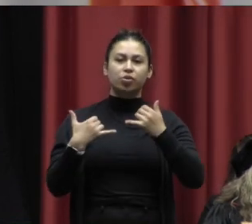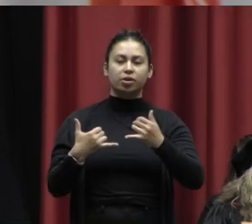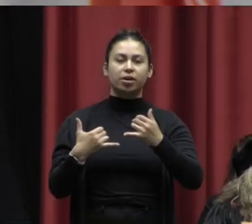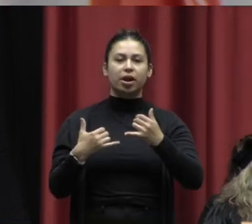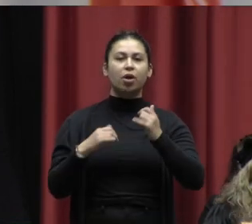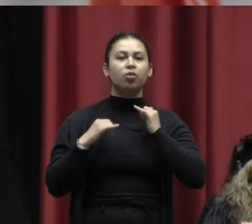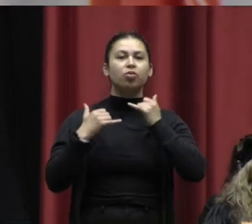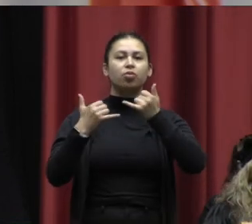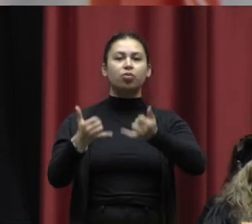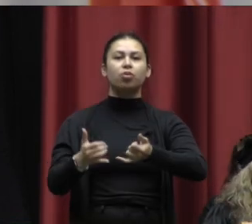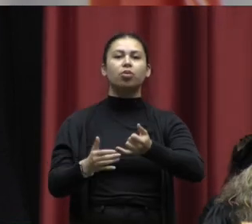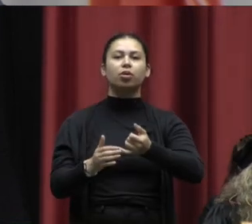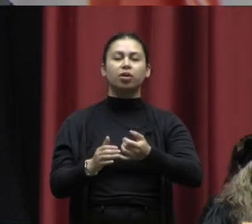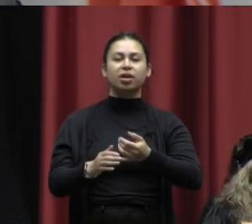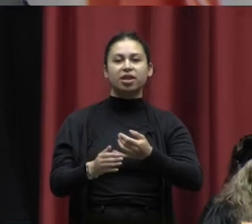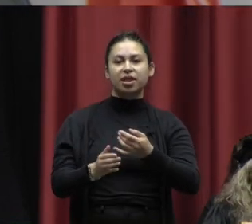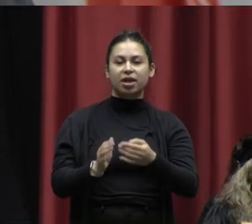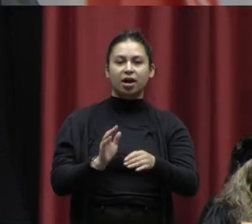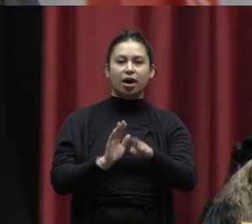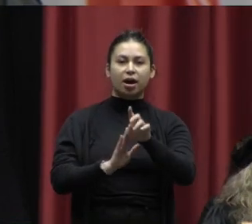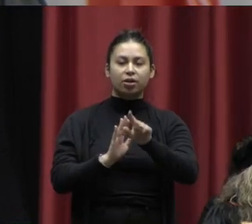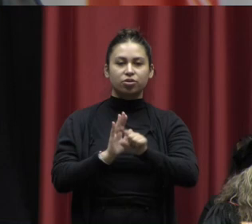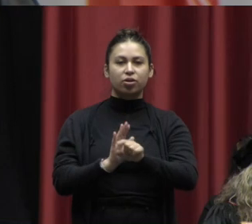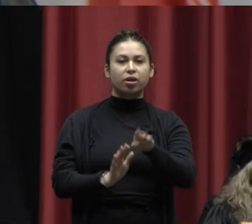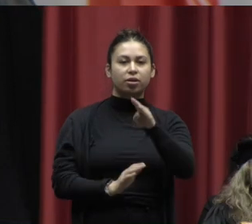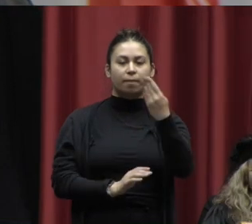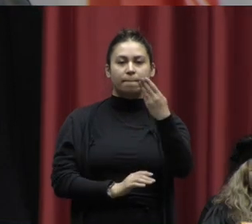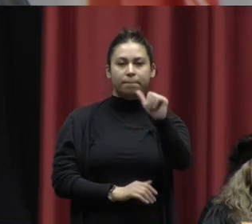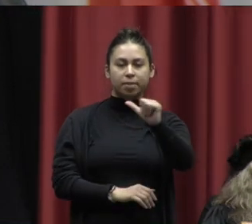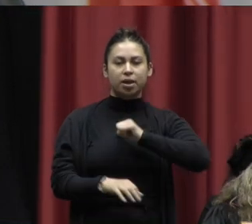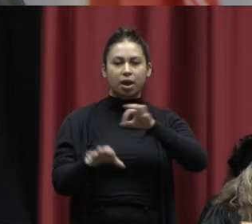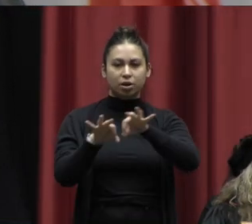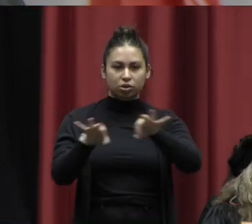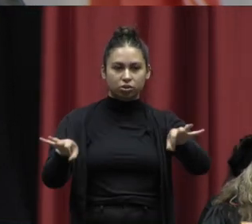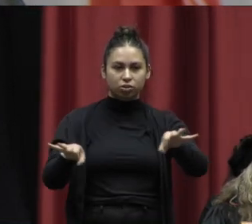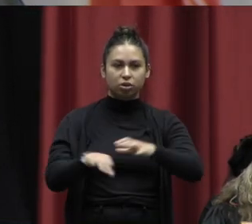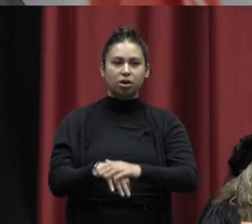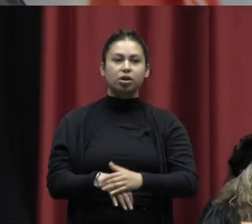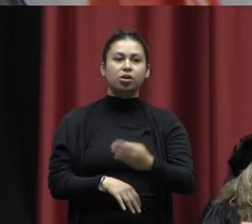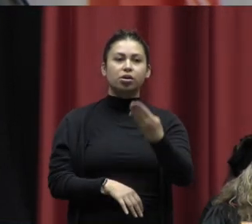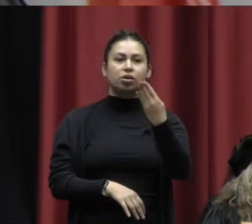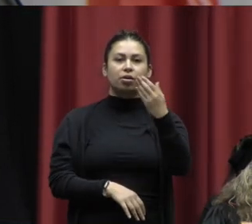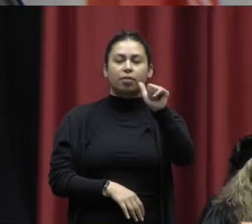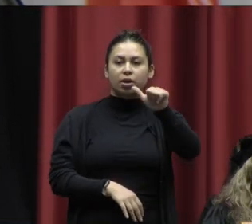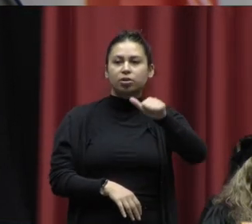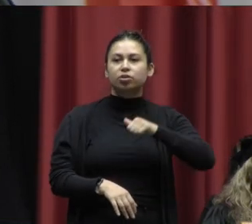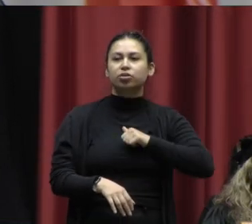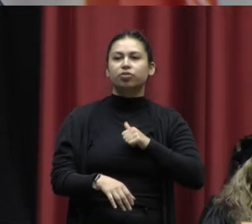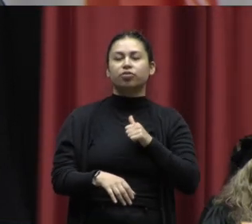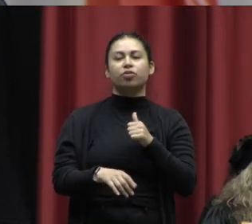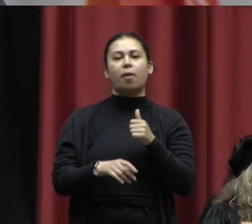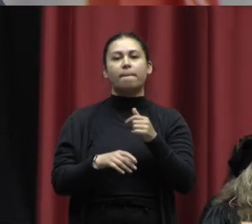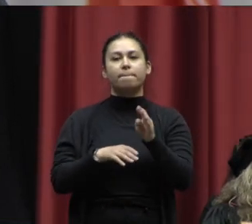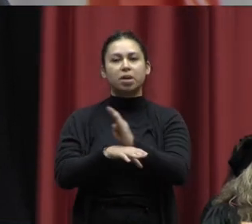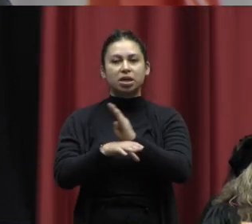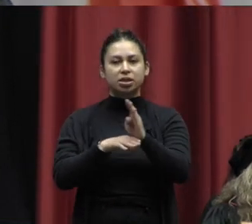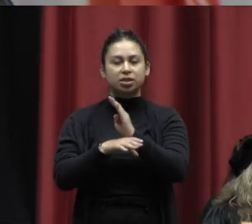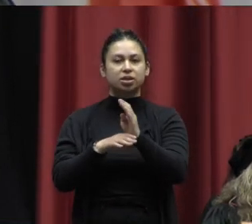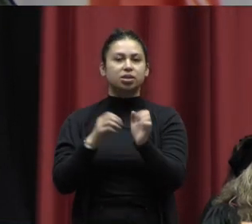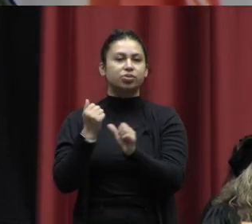bachelor's degrees. Would the Bachelor of Business Administration degree candidates